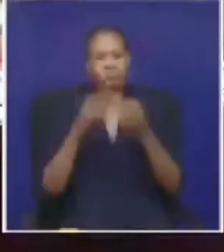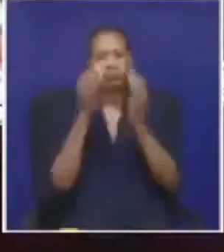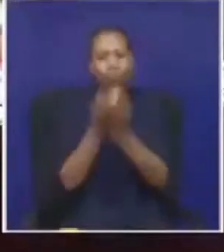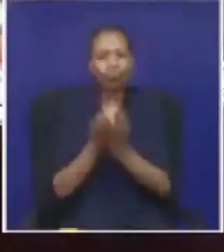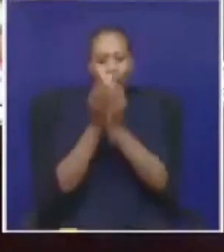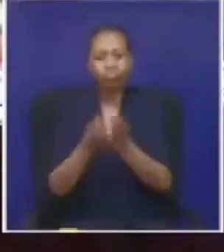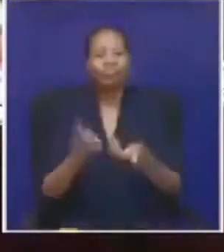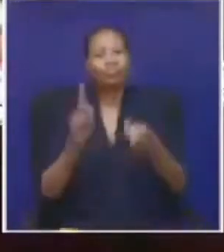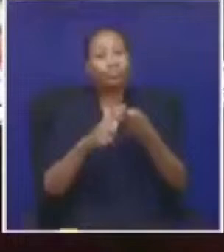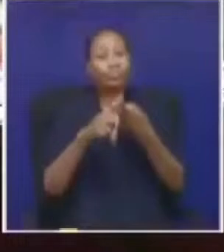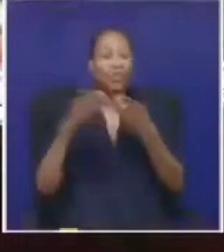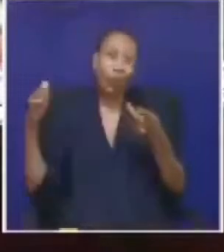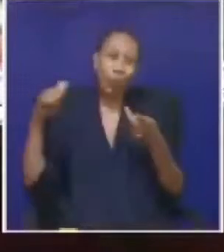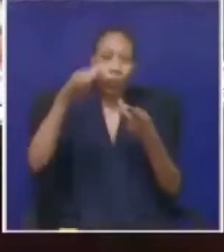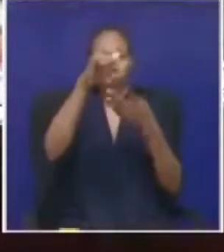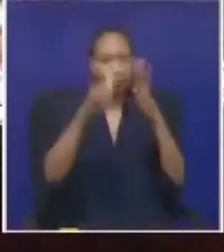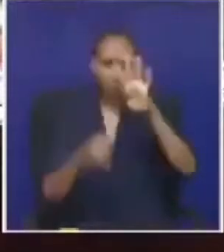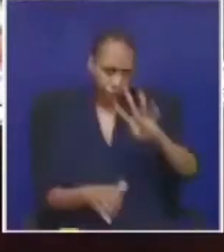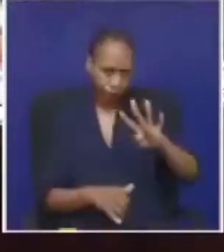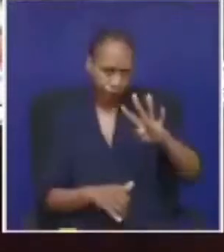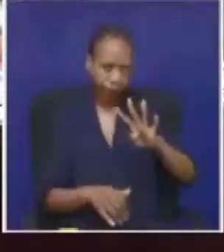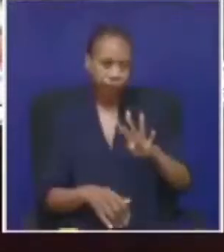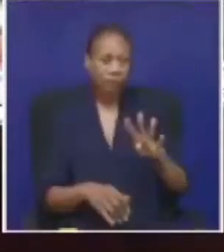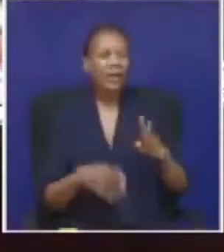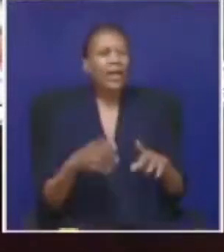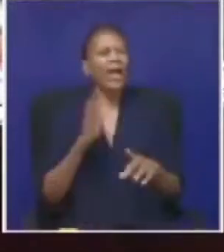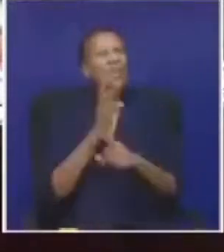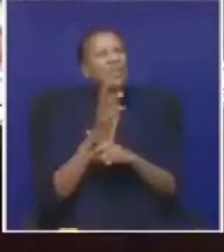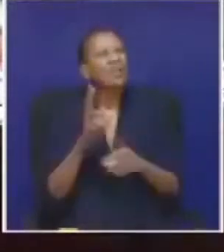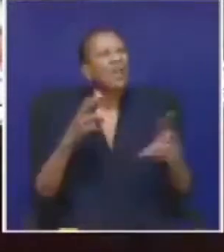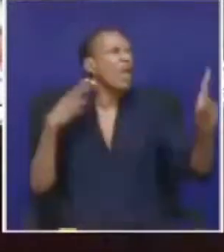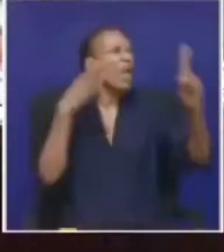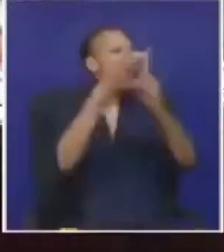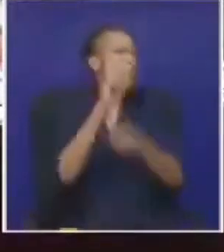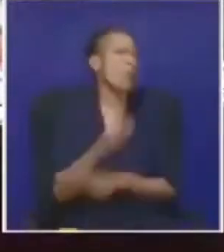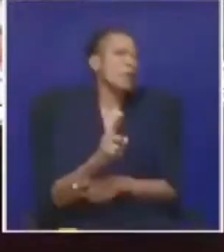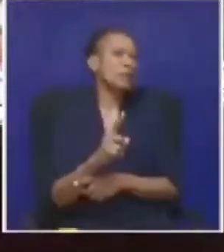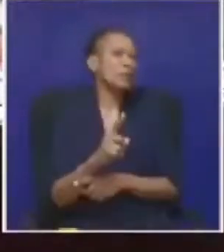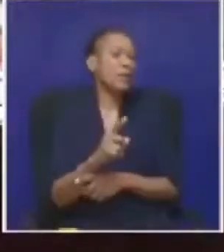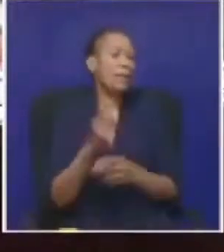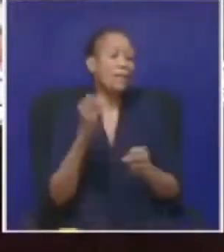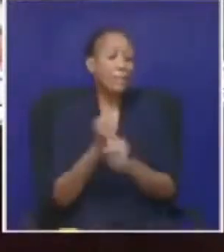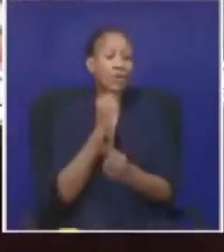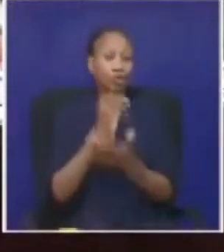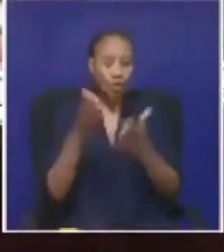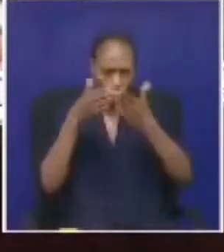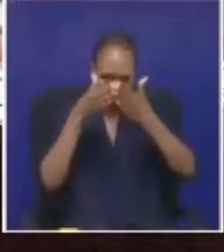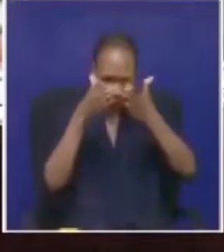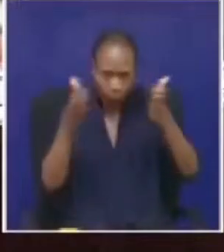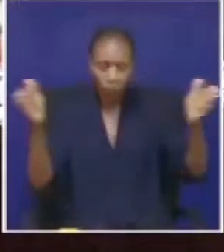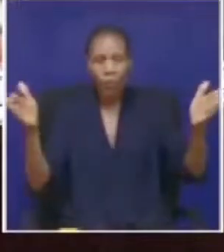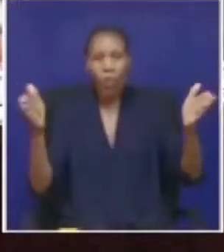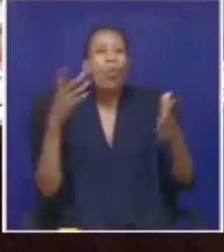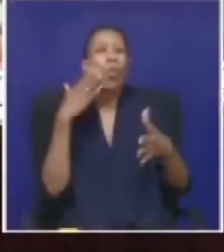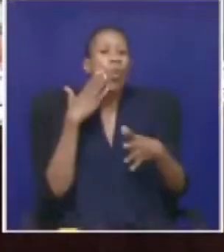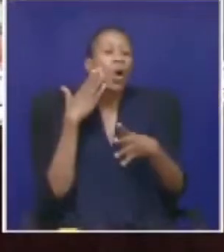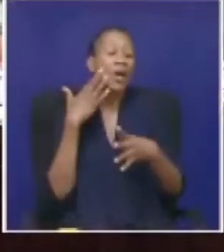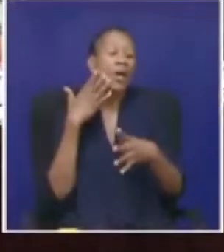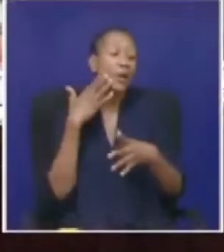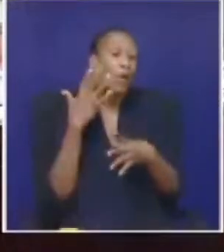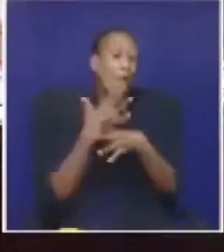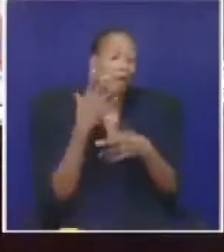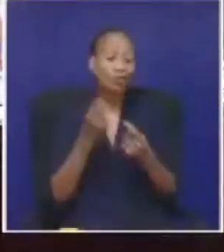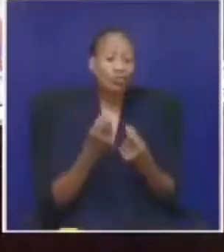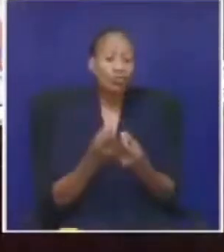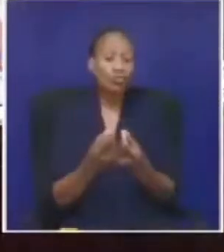aviation, and aims to enhance coordination and transparency within the regulatory framework of